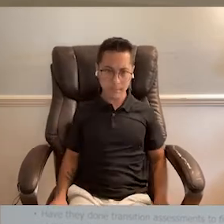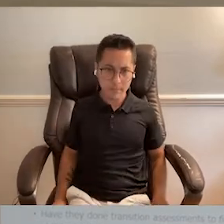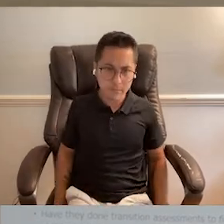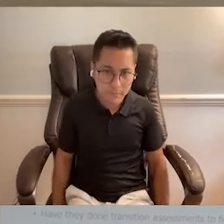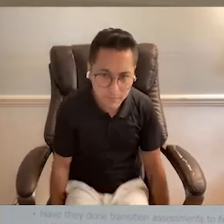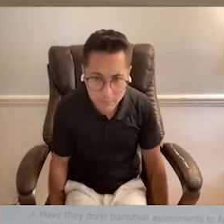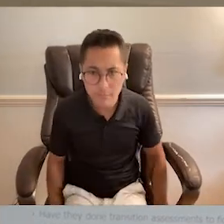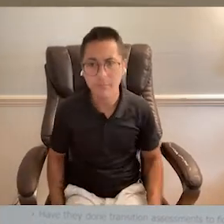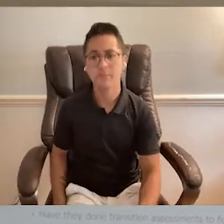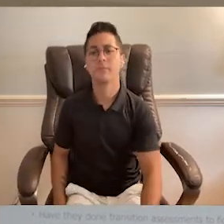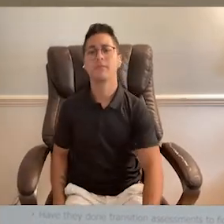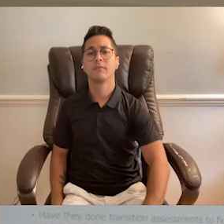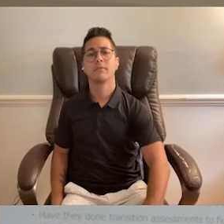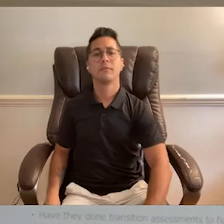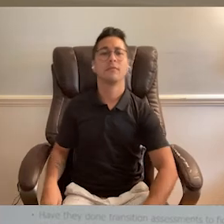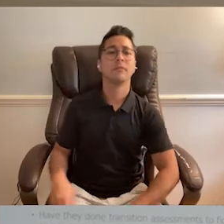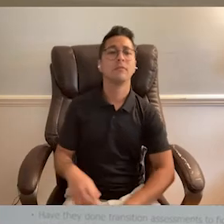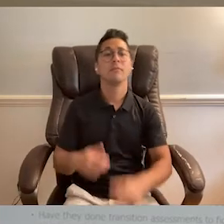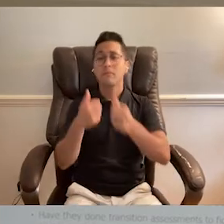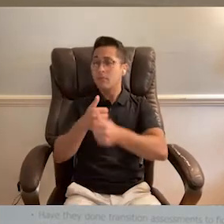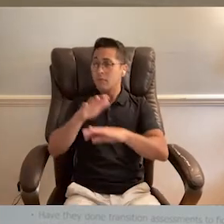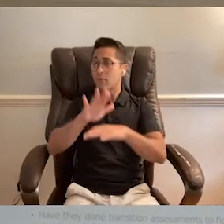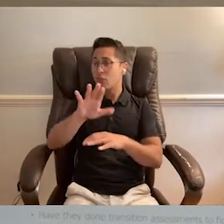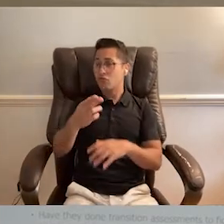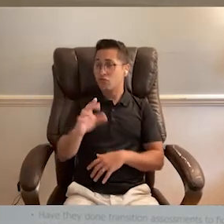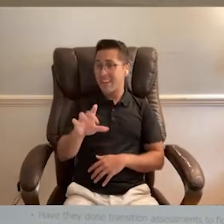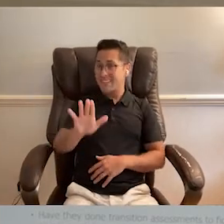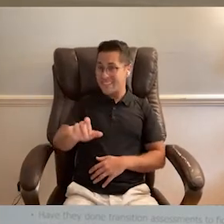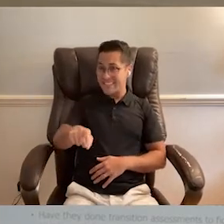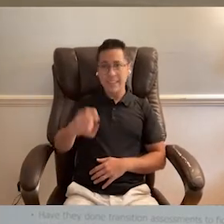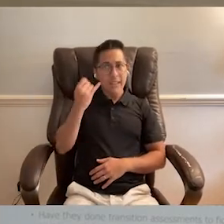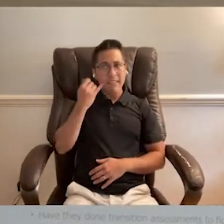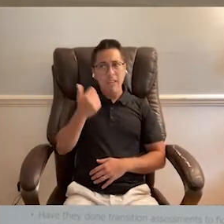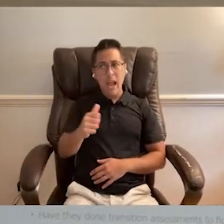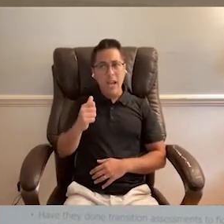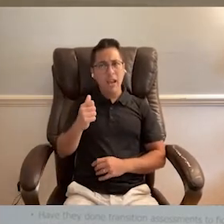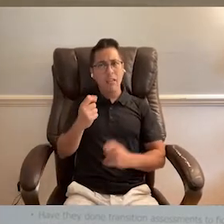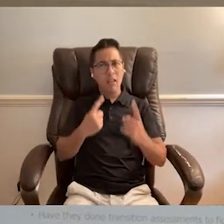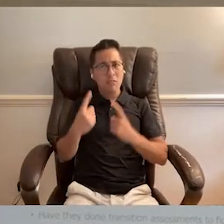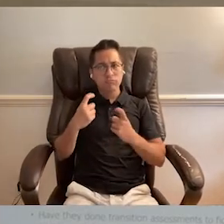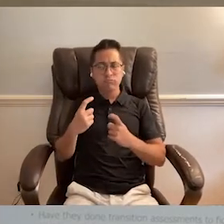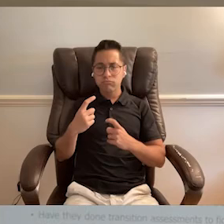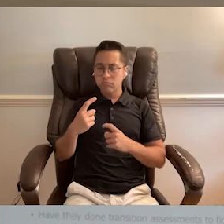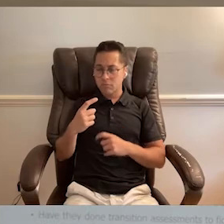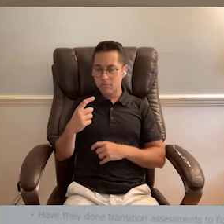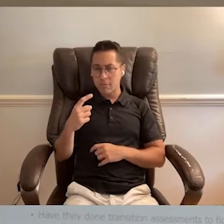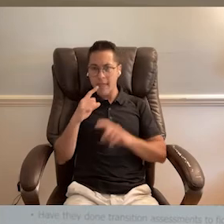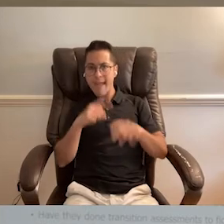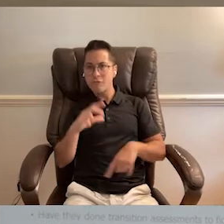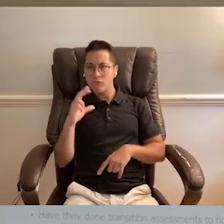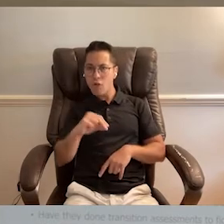Based on your child's needs. If any of these questions is answered no, then they are not planning